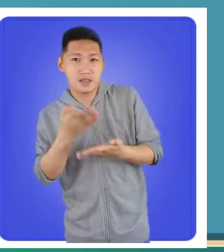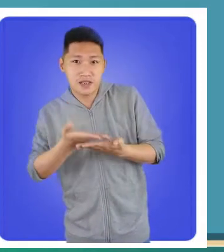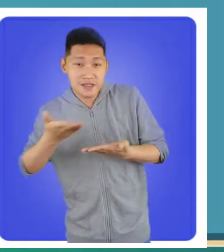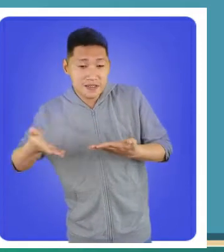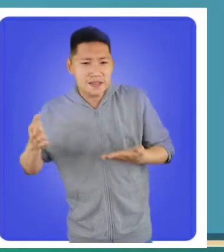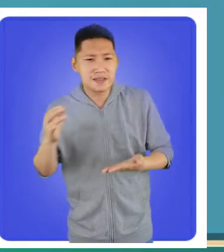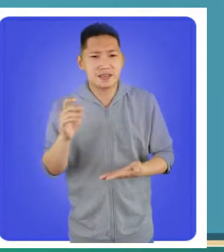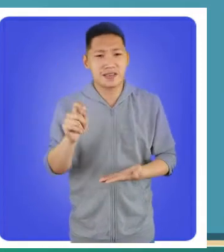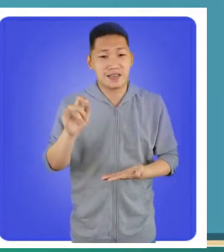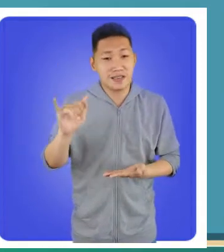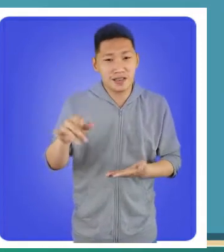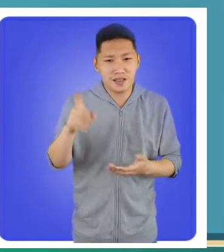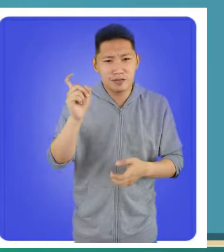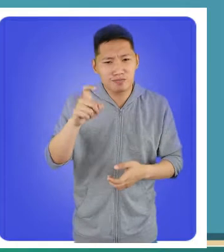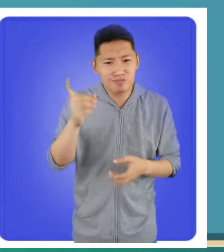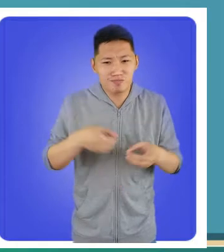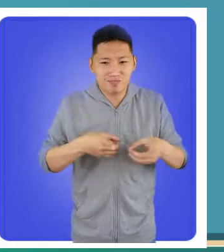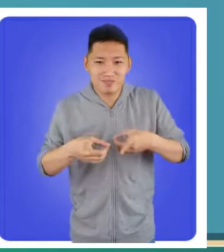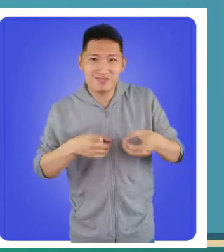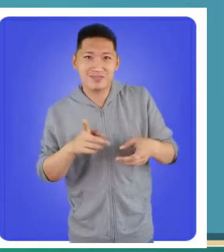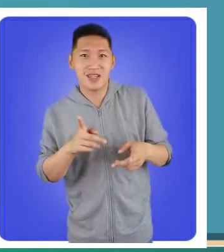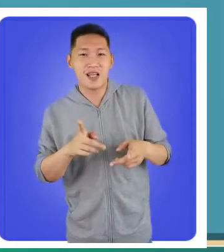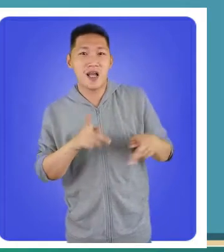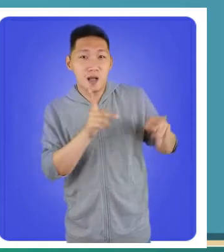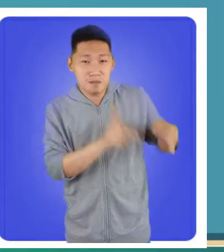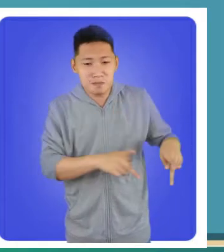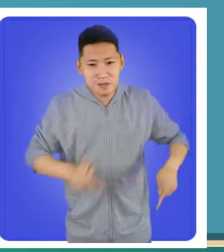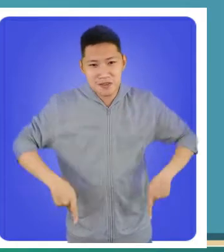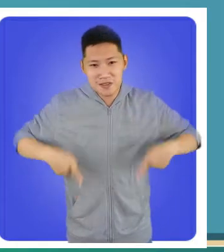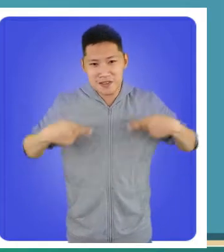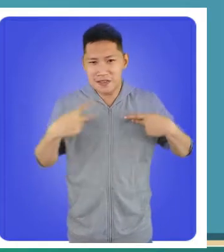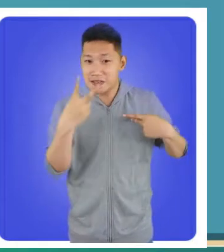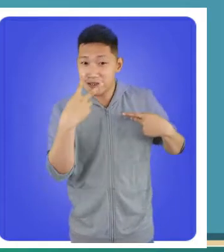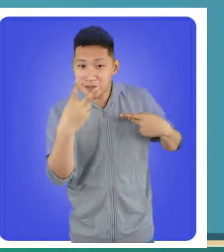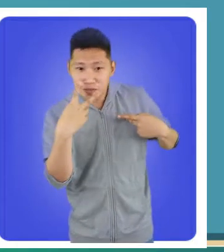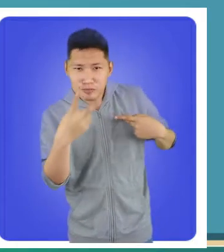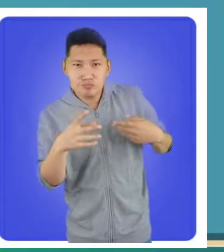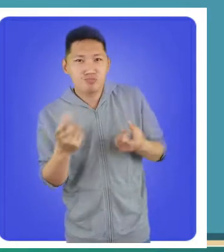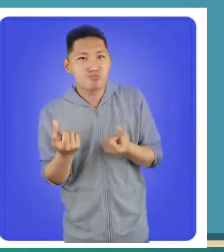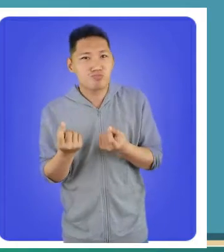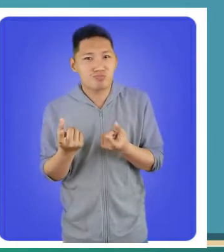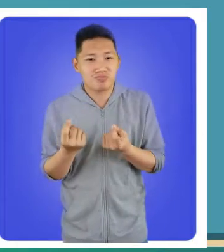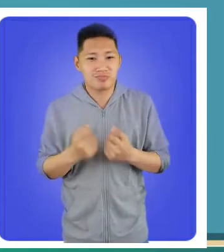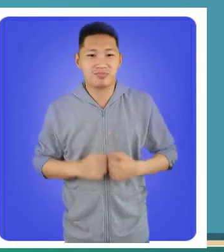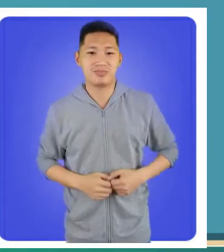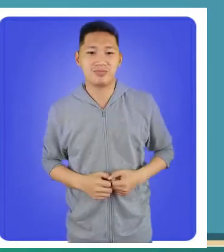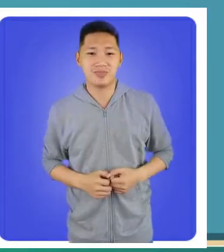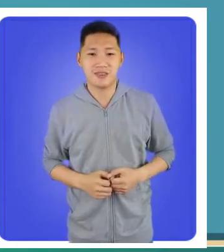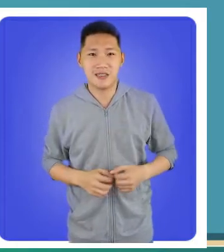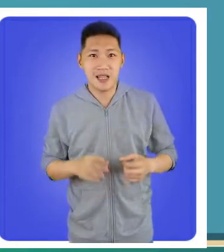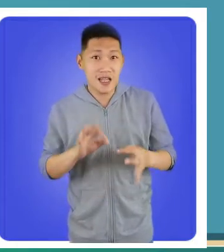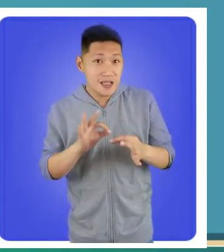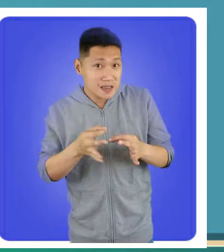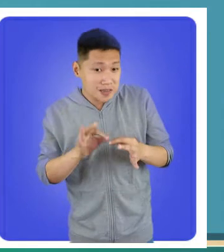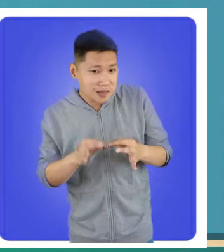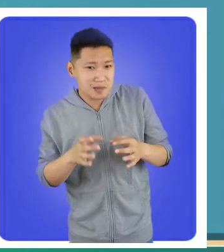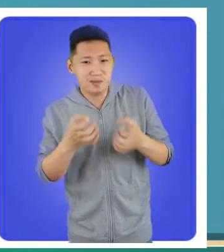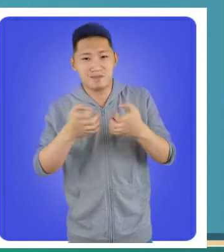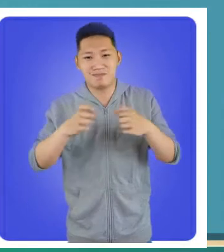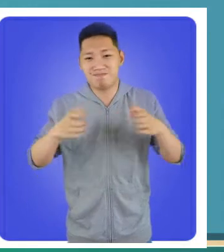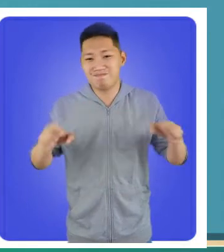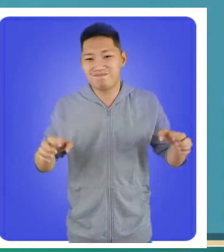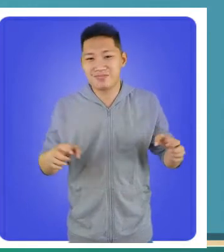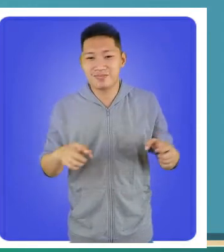they should be described how that a person physically seeing them would do so. An expository essay